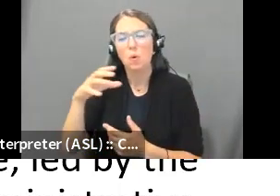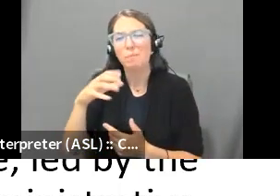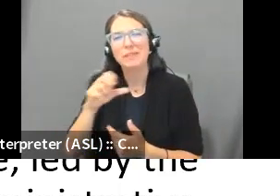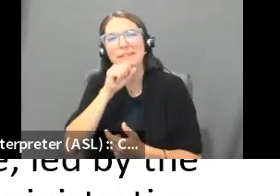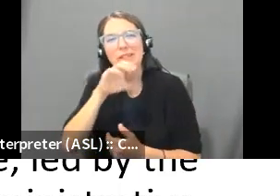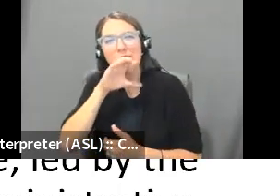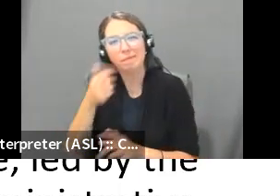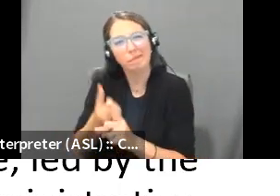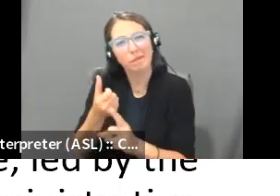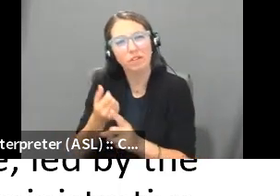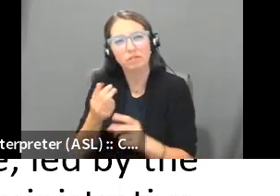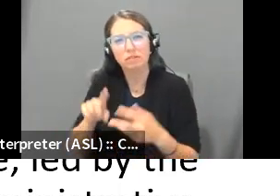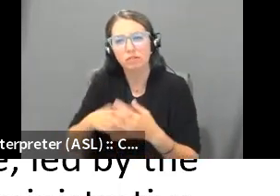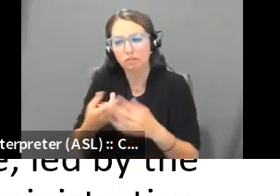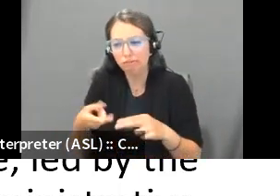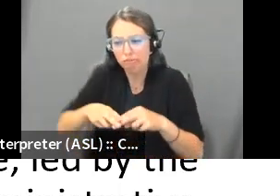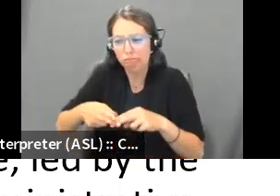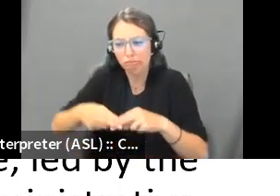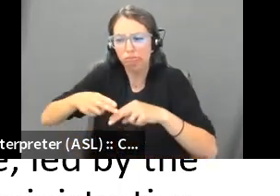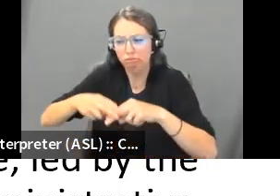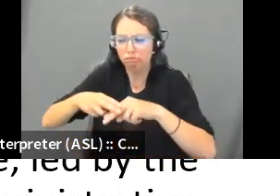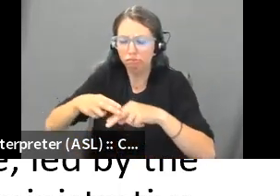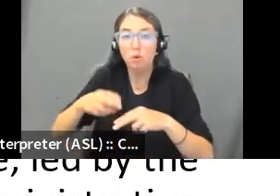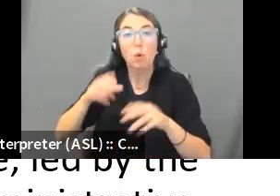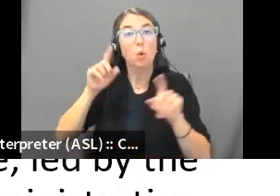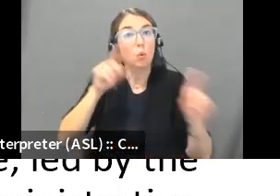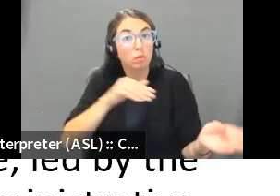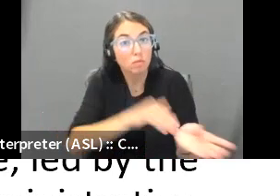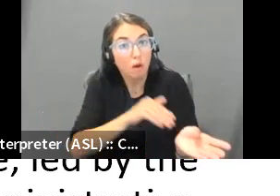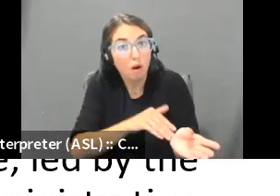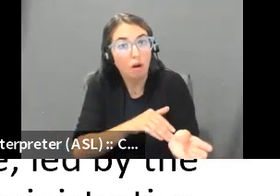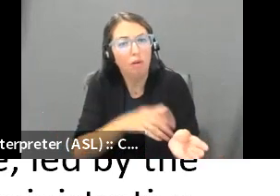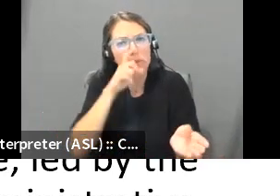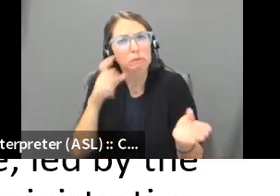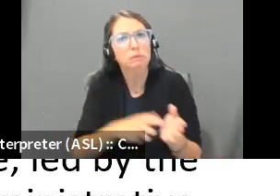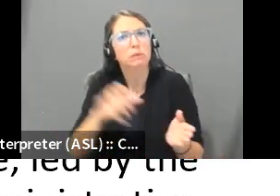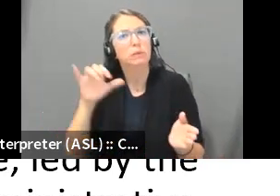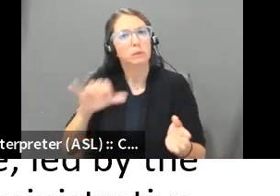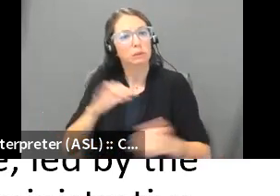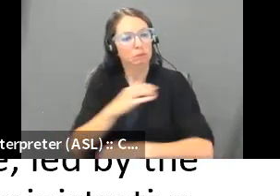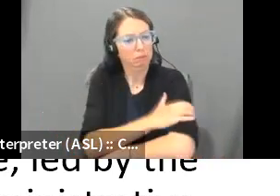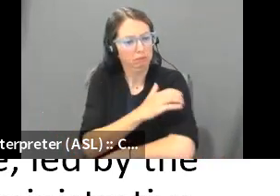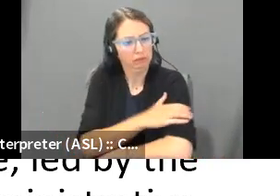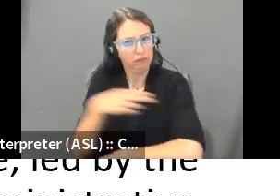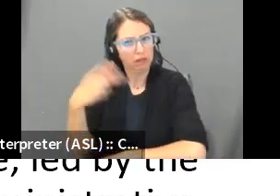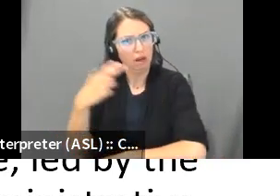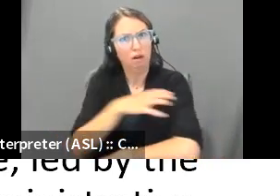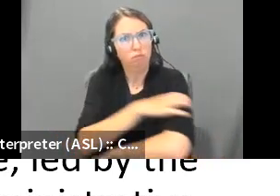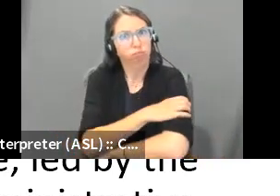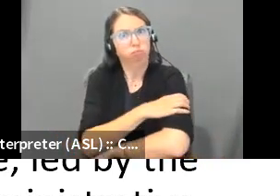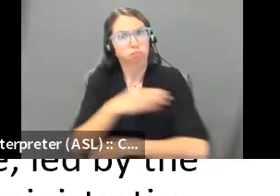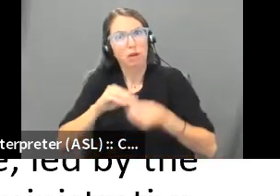high blood pressure reading at their most recent primary care visit. They've also recently lost their driver's license, which is their primary means